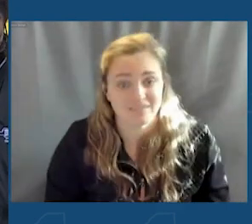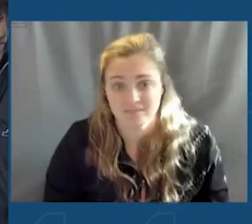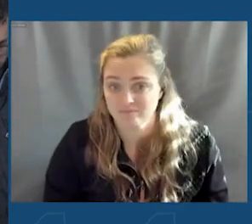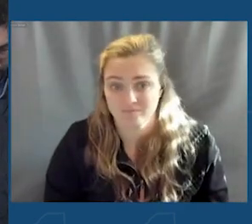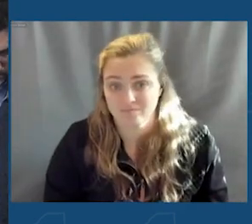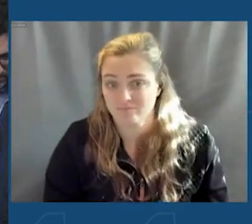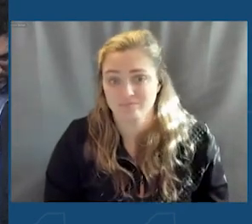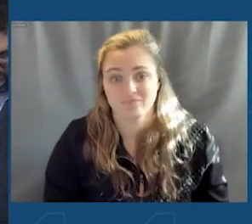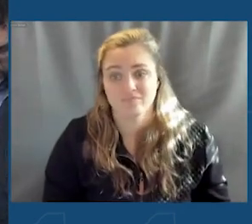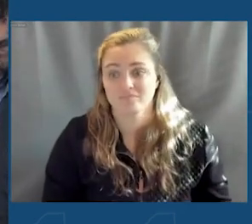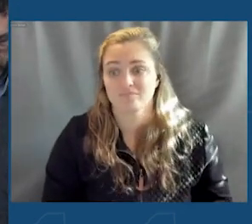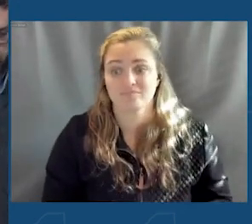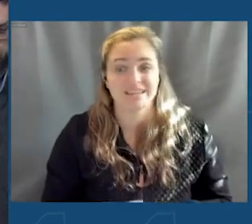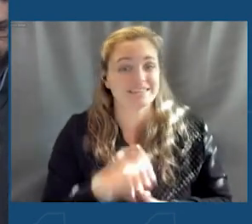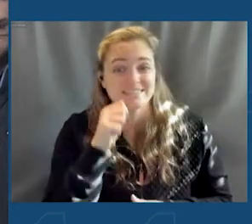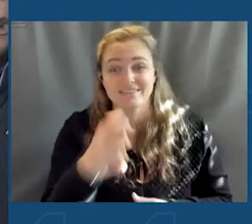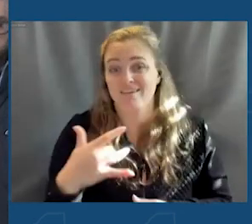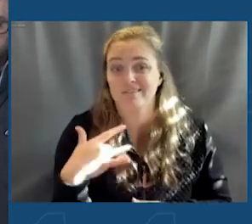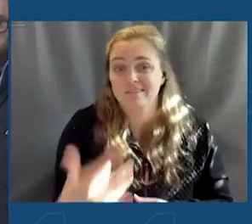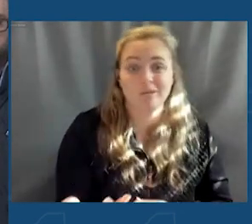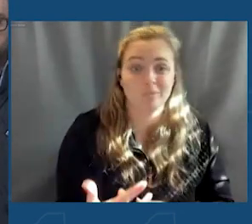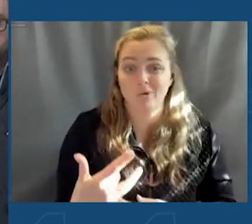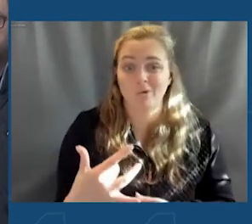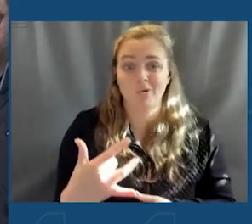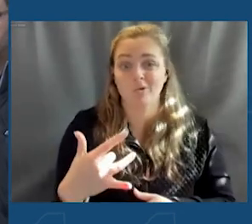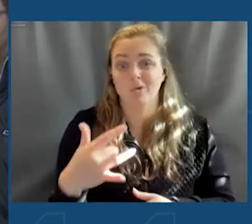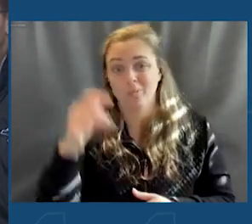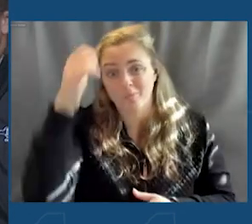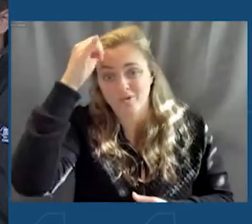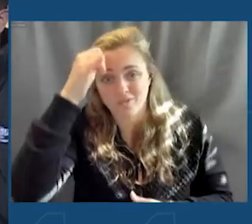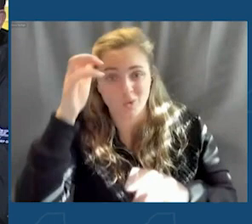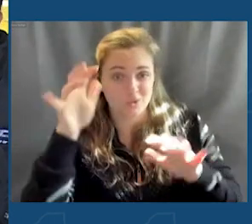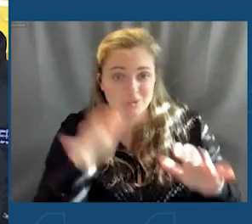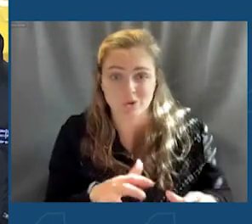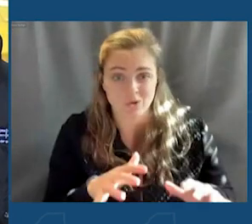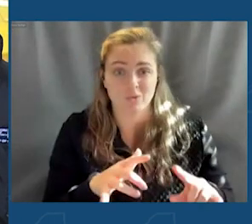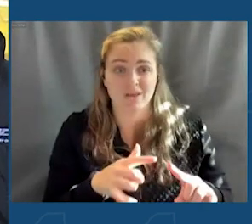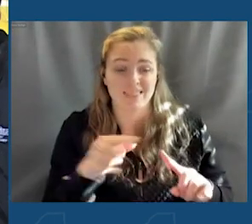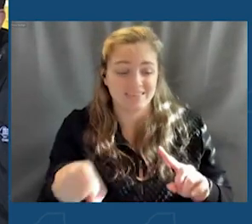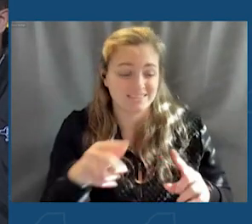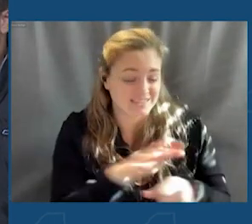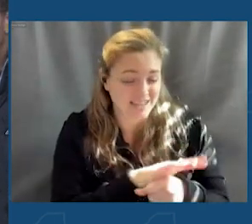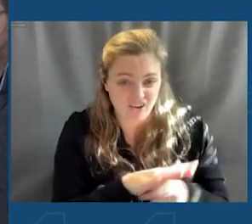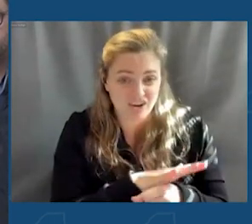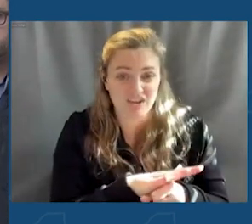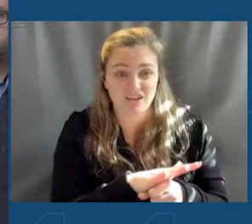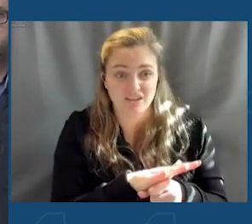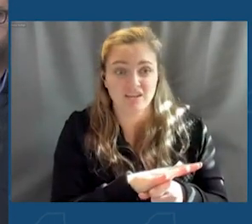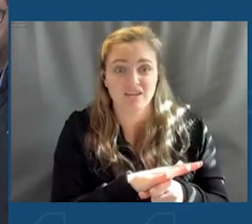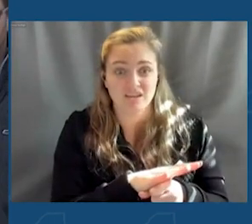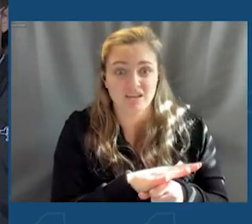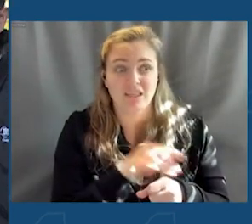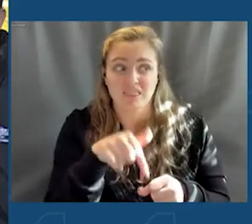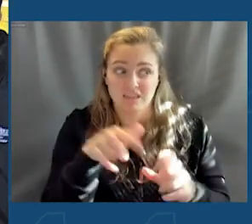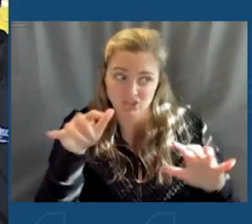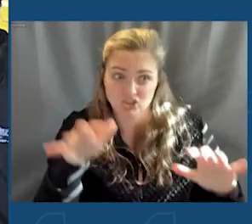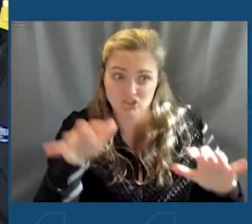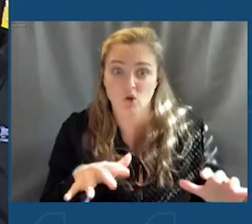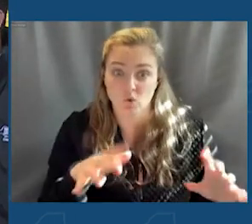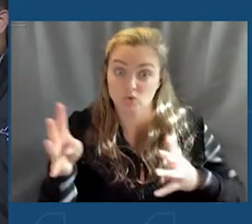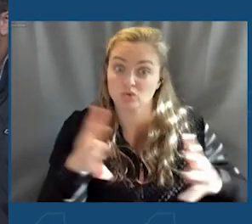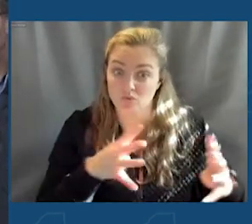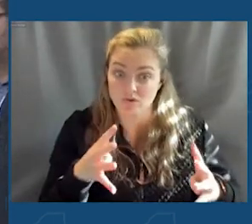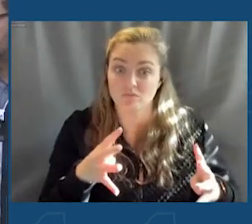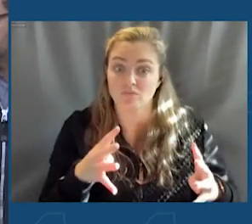fall in the City of Buffalo or in the region. This is a snow storm